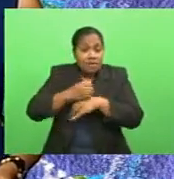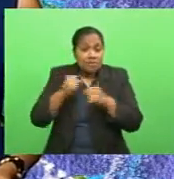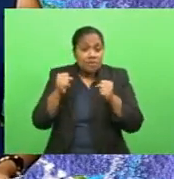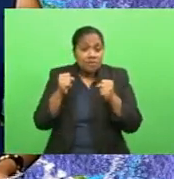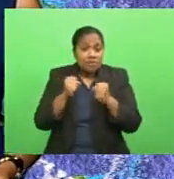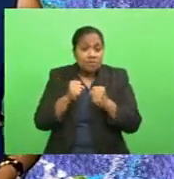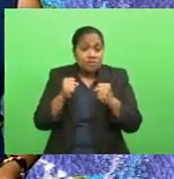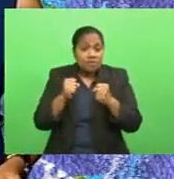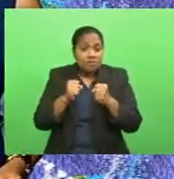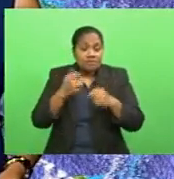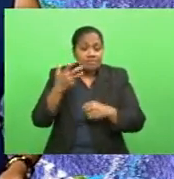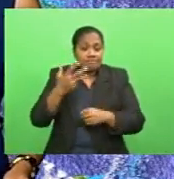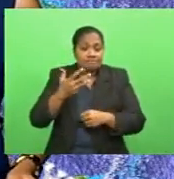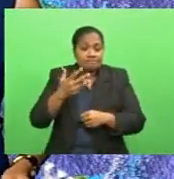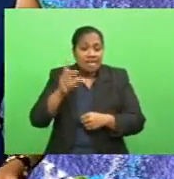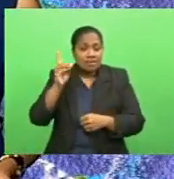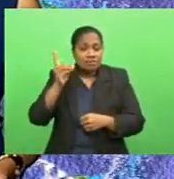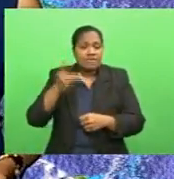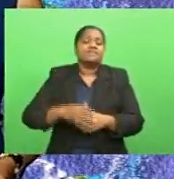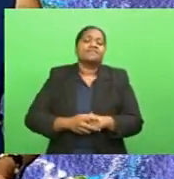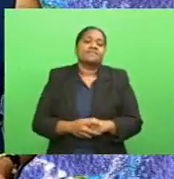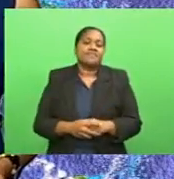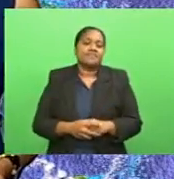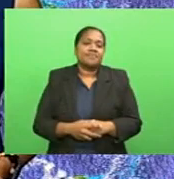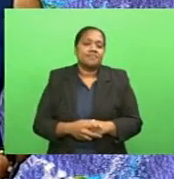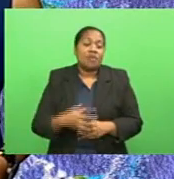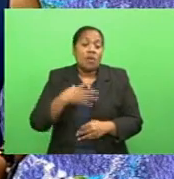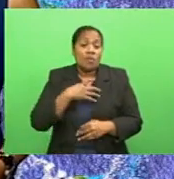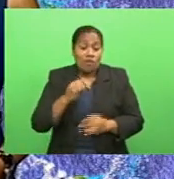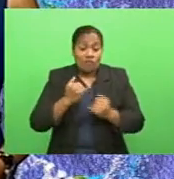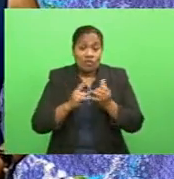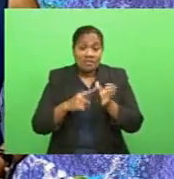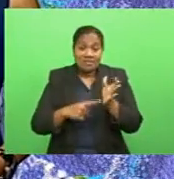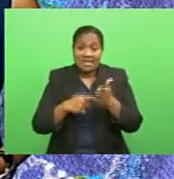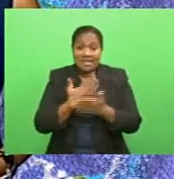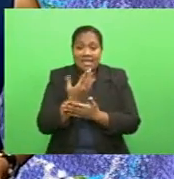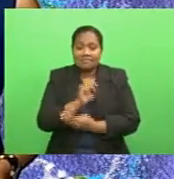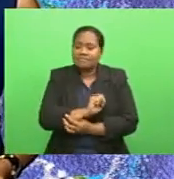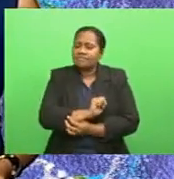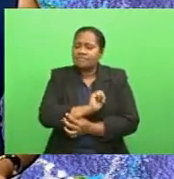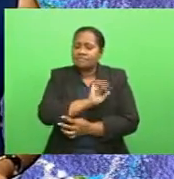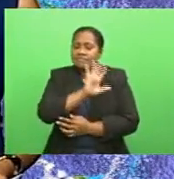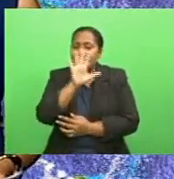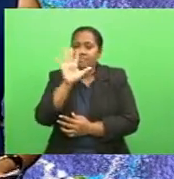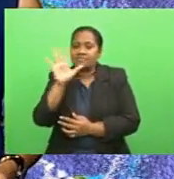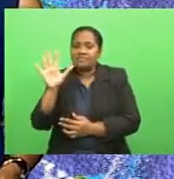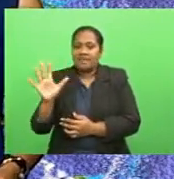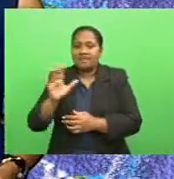19 degrees. And looking further on to Saturday, more fine and appealing weather in the